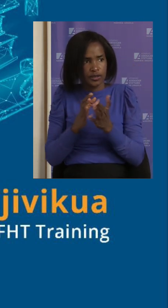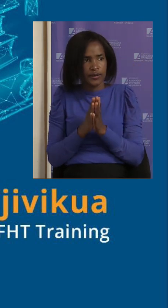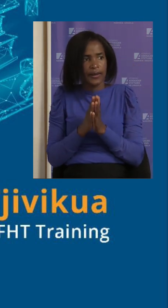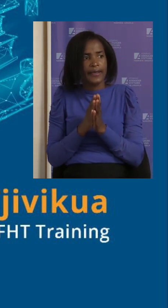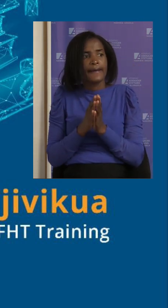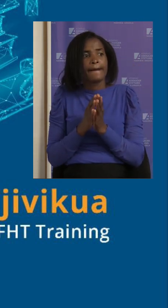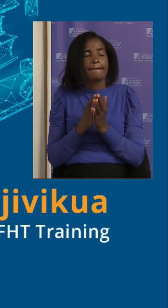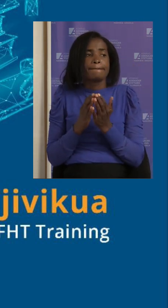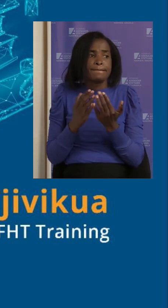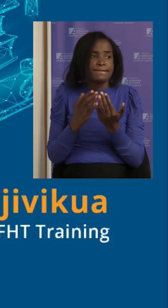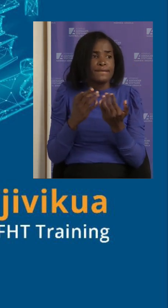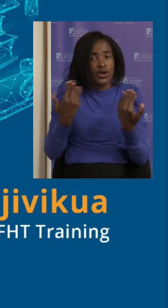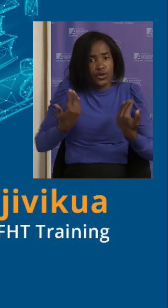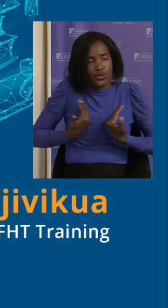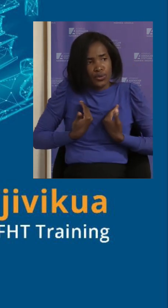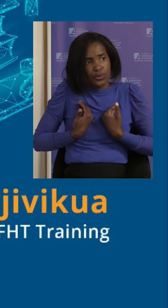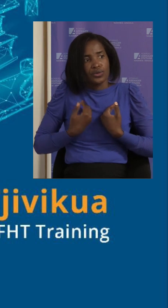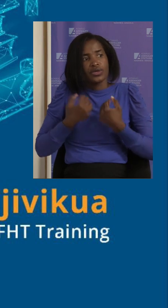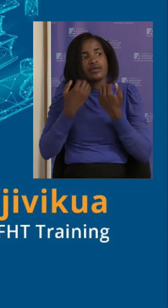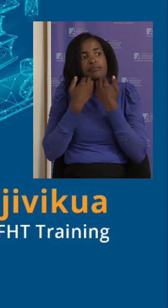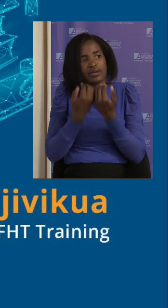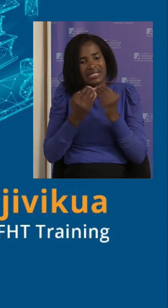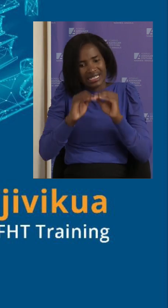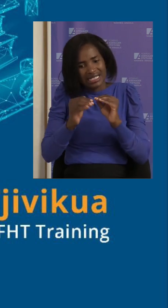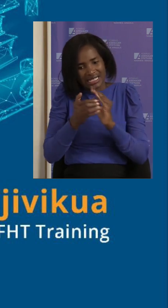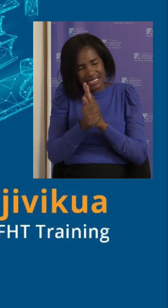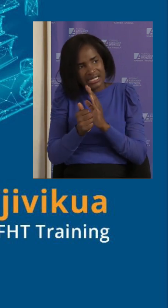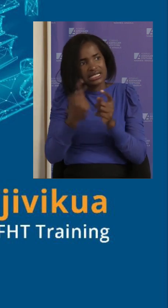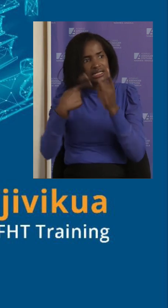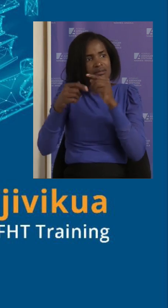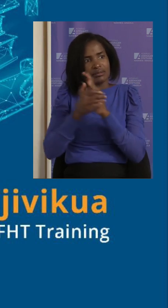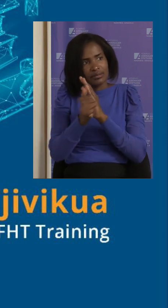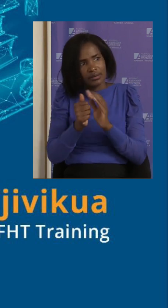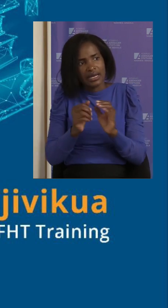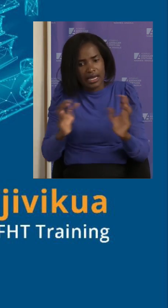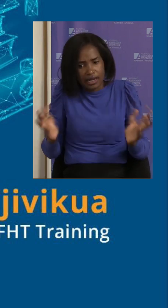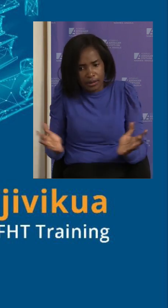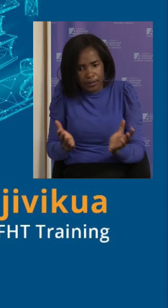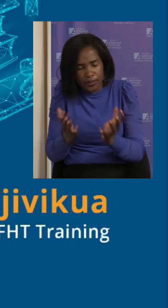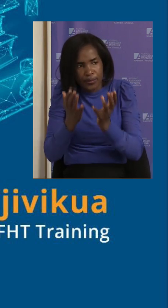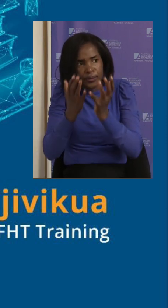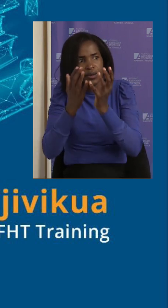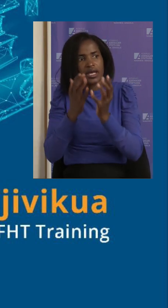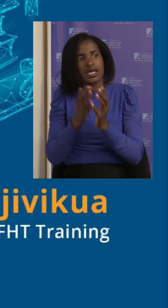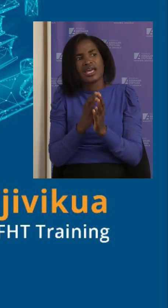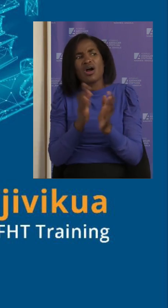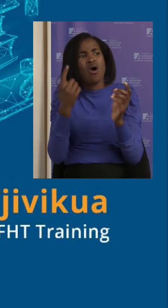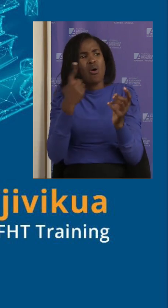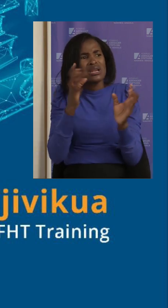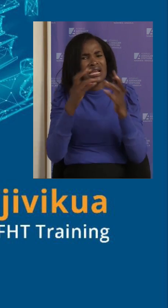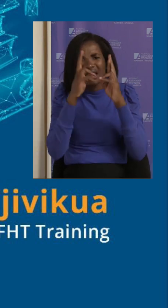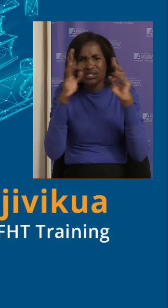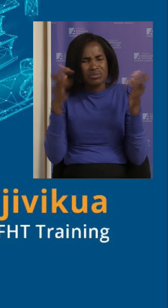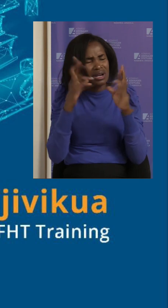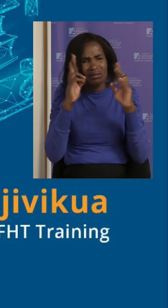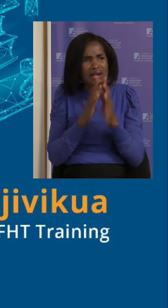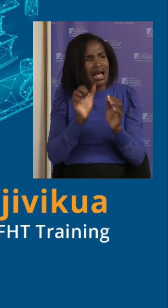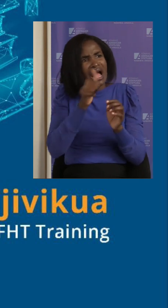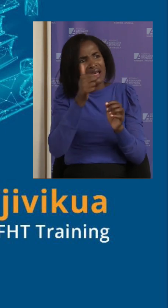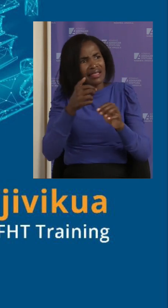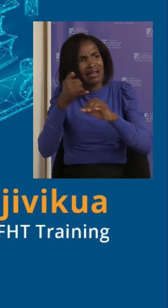position that young minds must be skilled, reskilled, nourished, and mentored beyond the corridors of formal classrooms at the